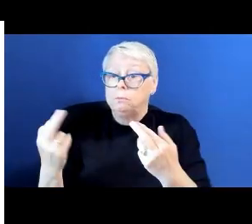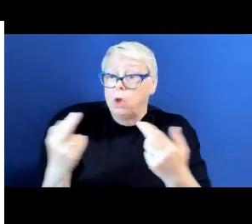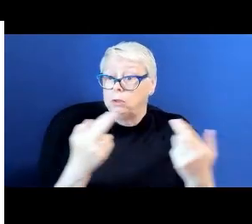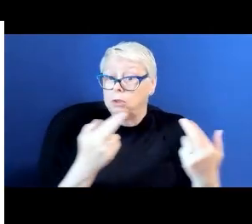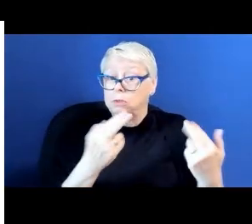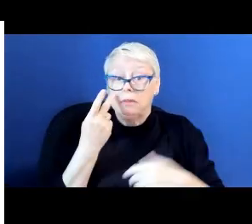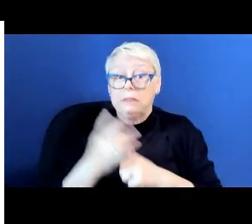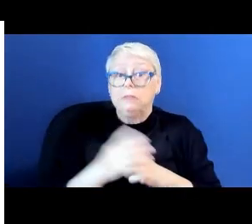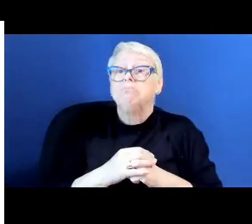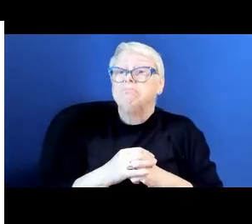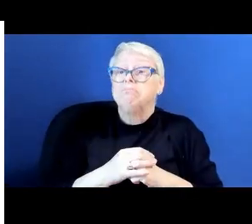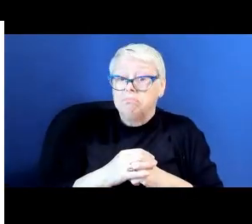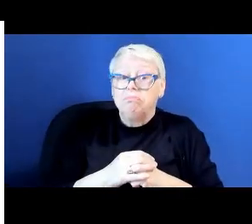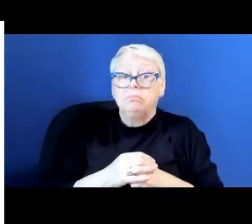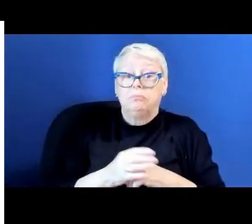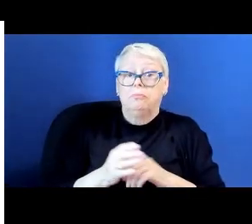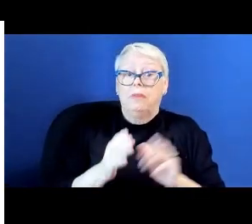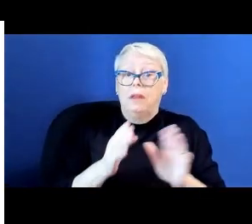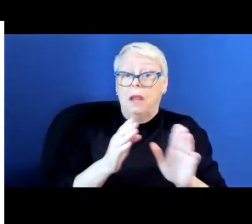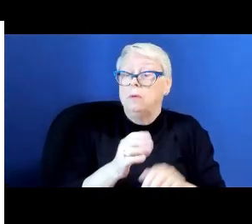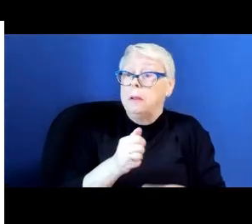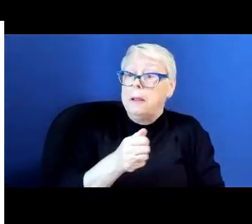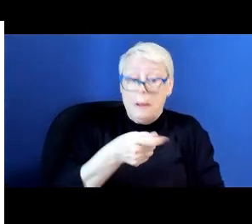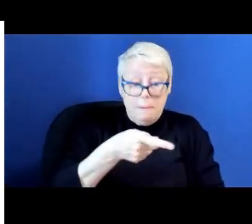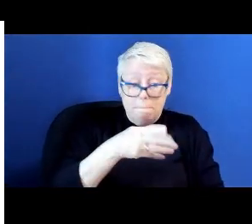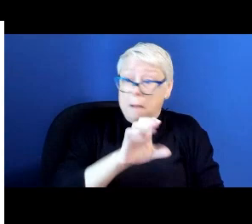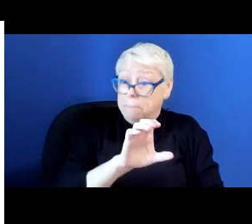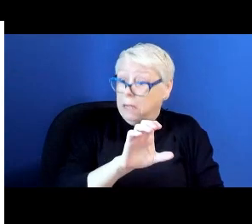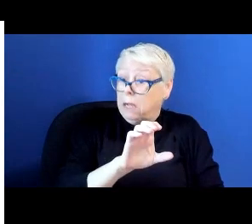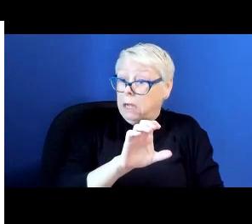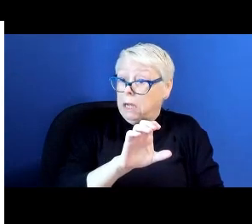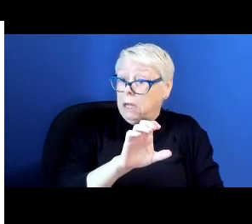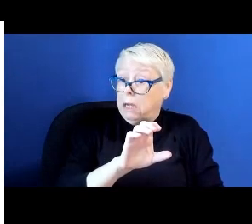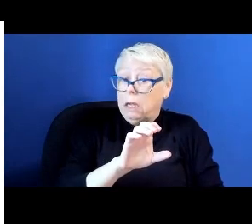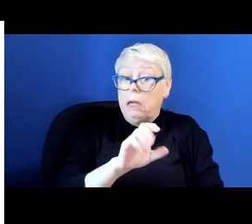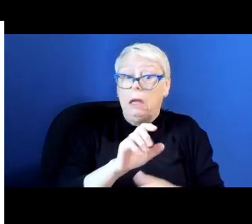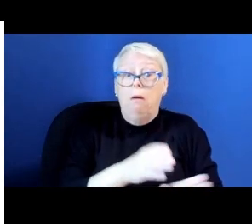the conversation in public on the job